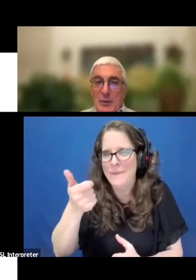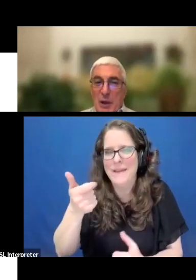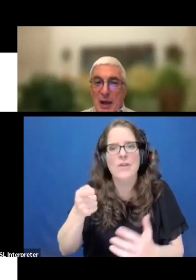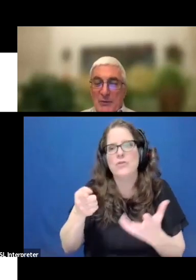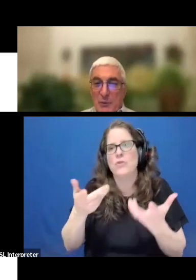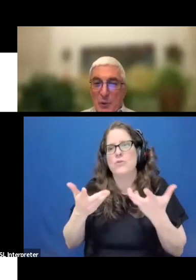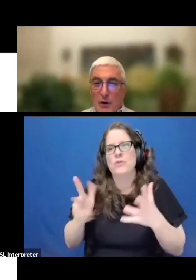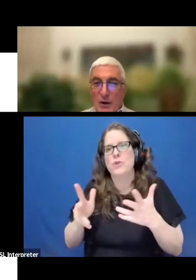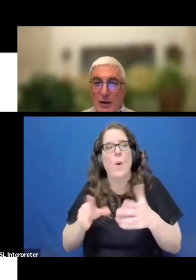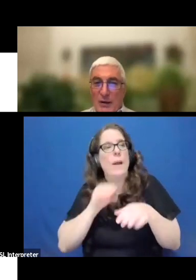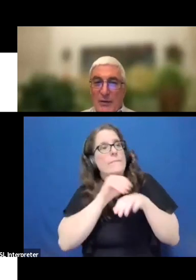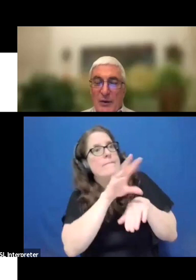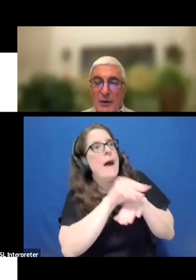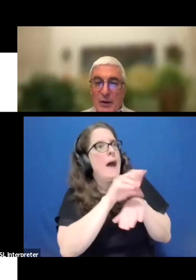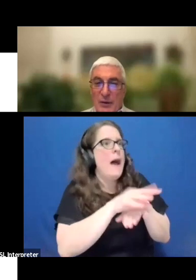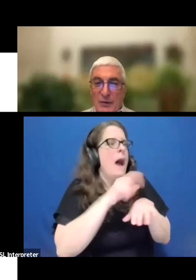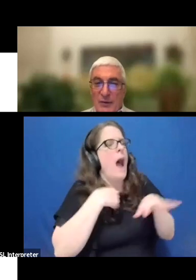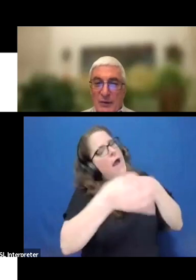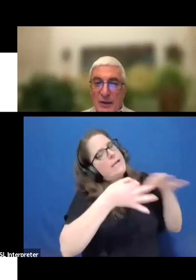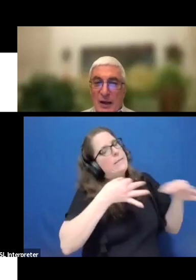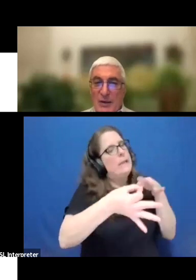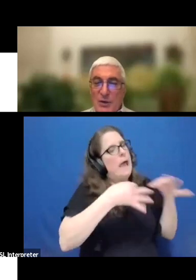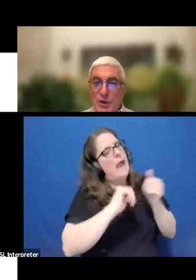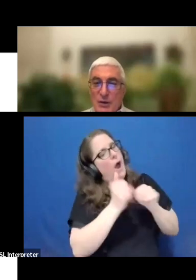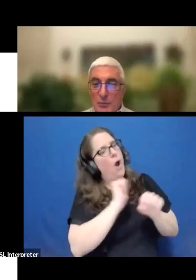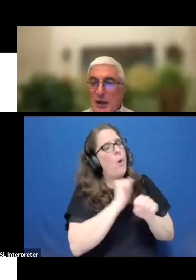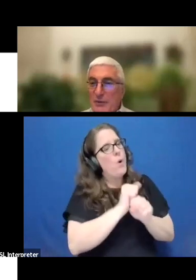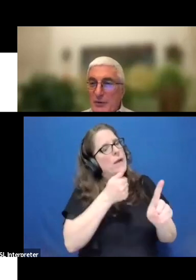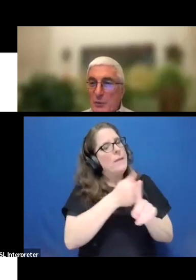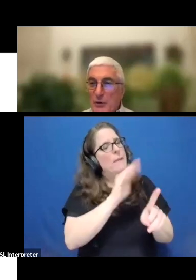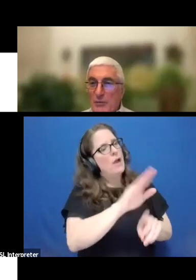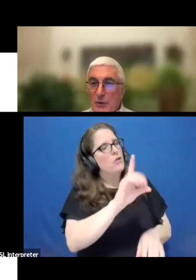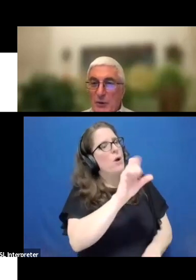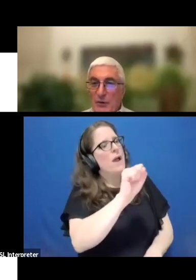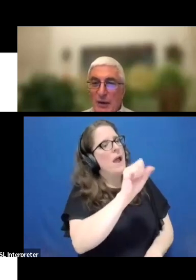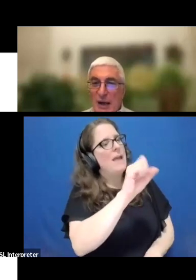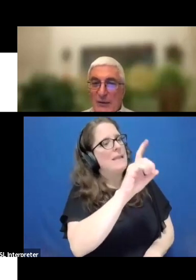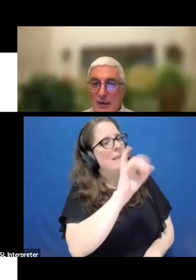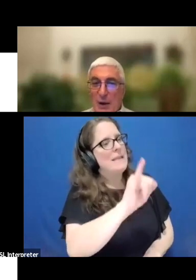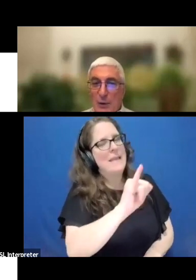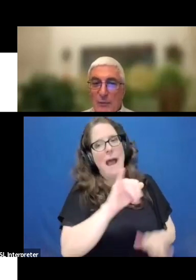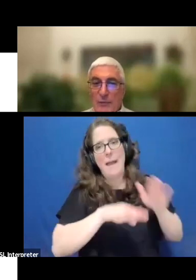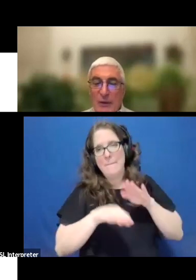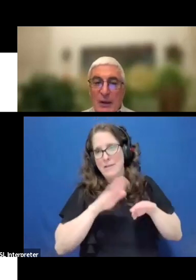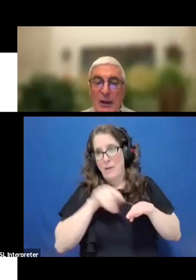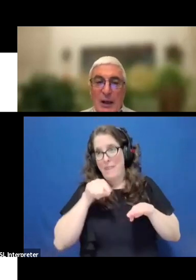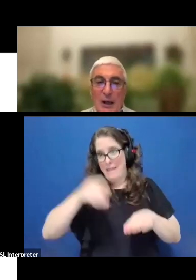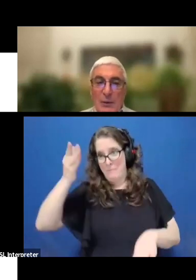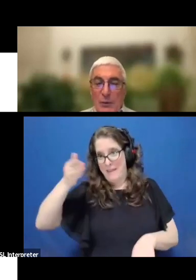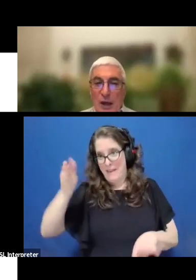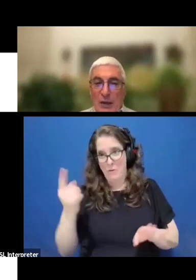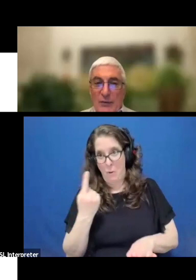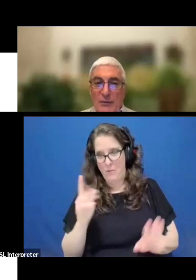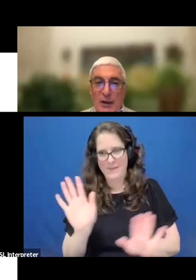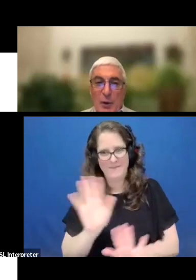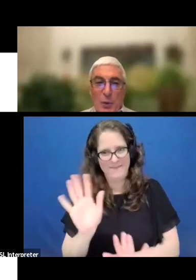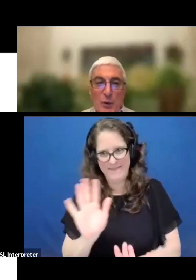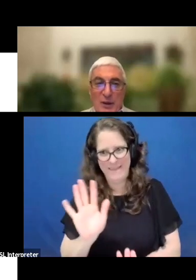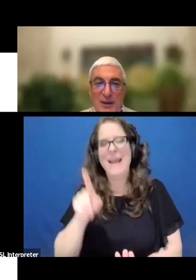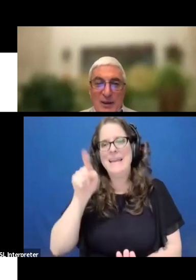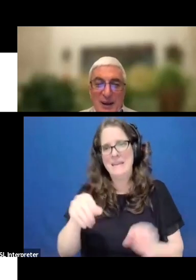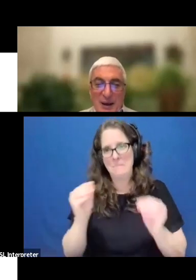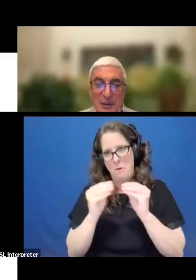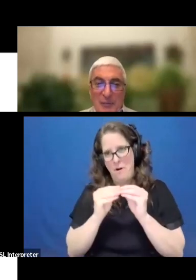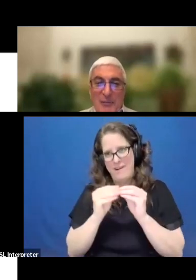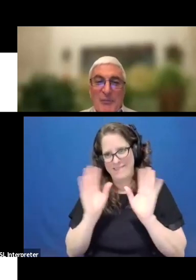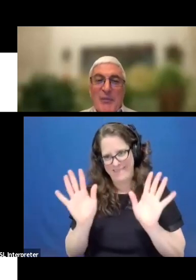about the impact of work on their SSDI just based on what you've learned in the last hour or less, I hope.